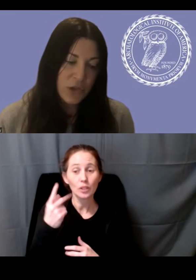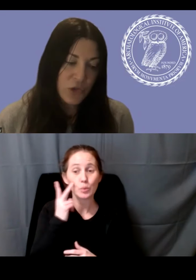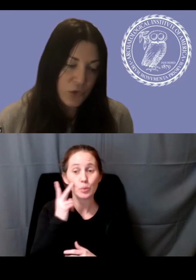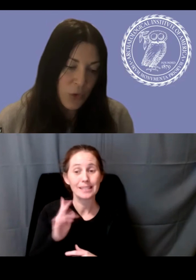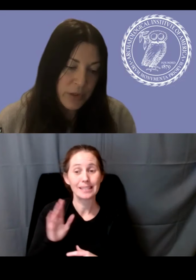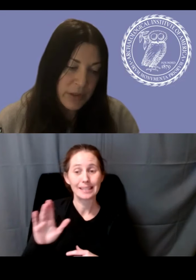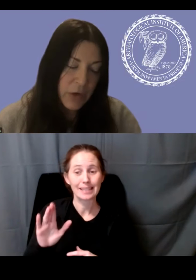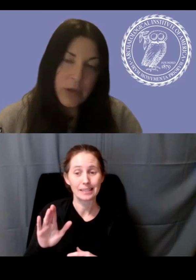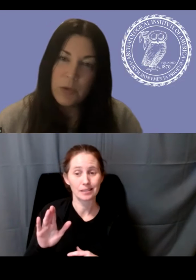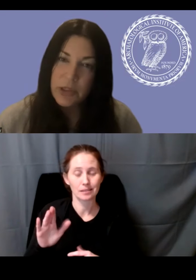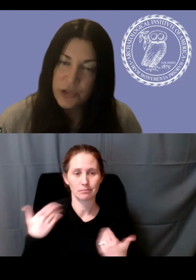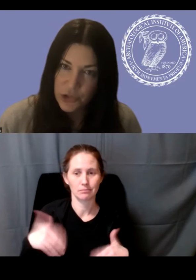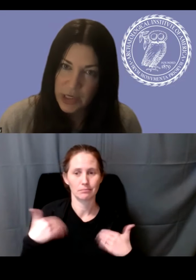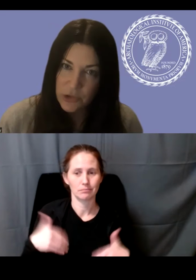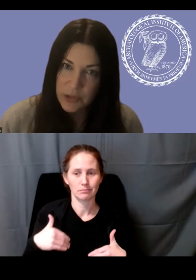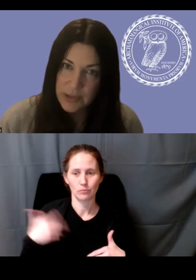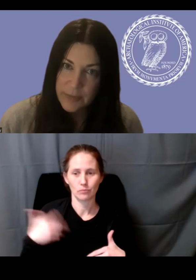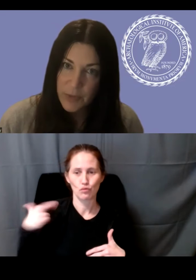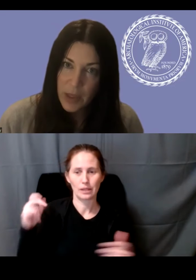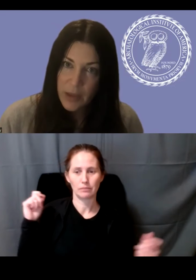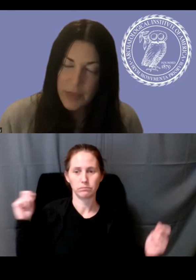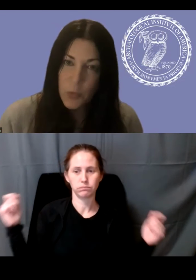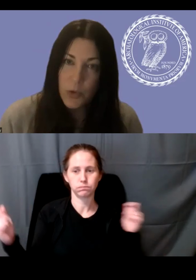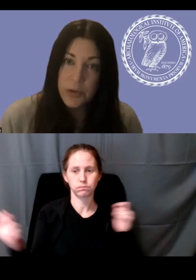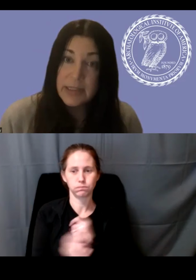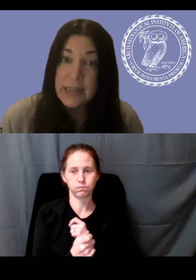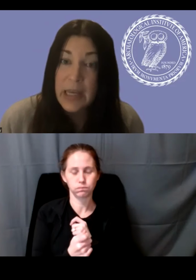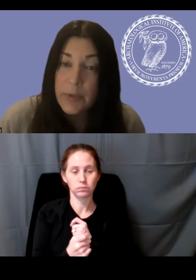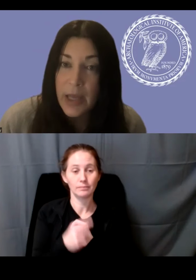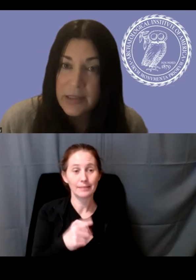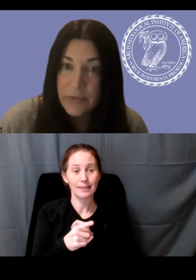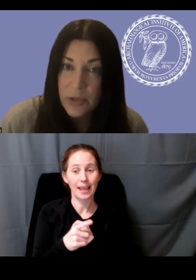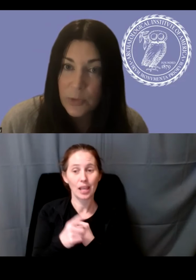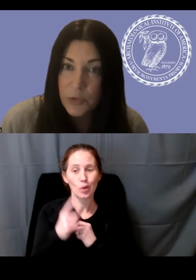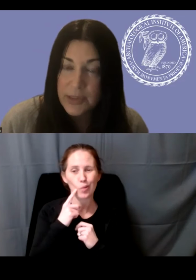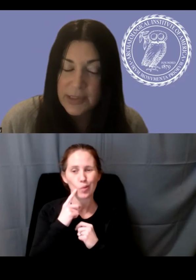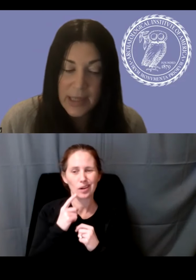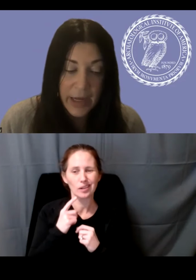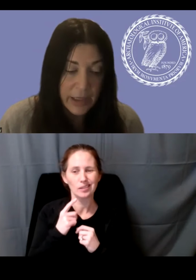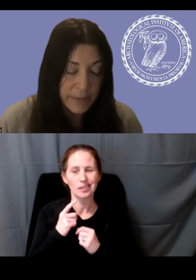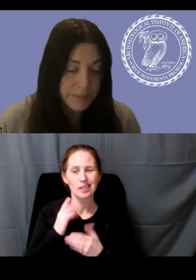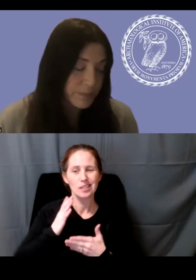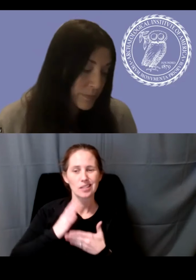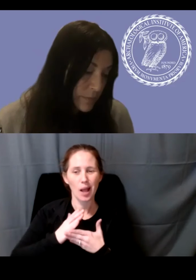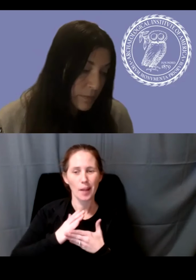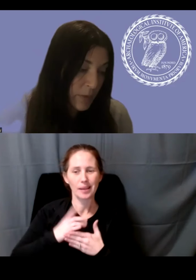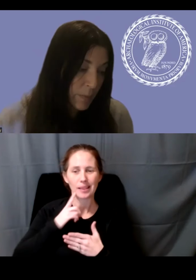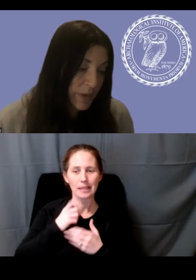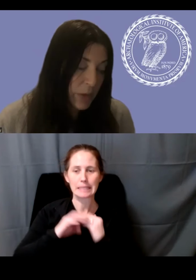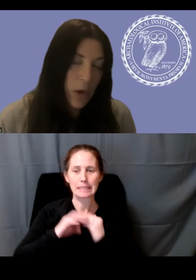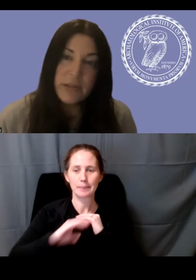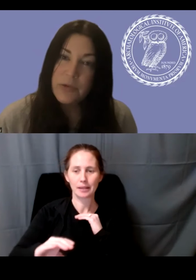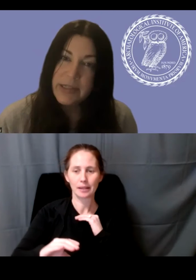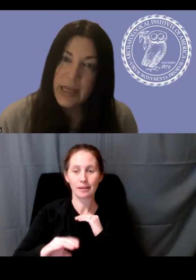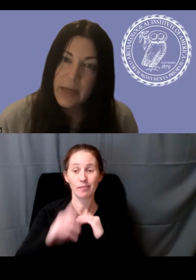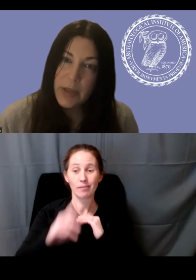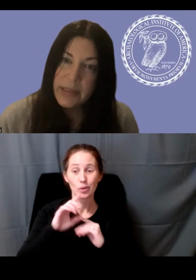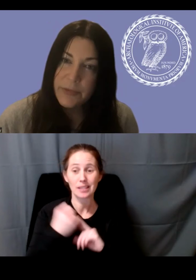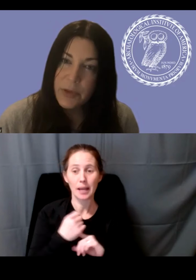Akhenaten's extraordinary religious changes, they were destabilizing for Egyptian society, but they were